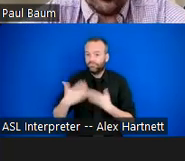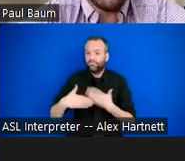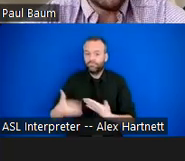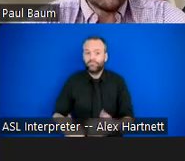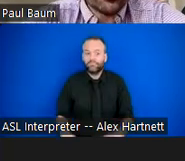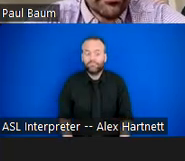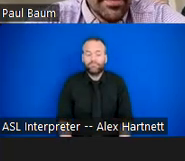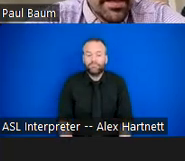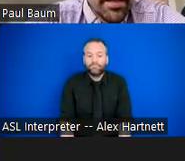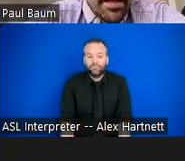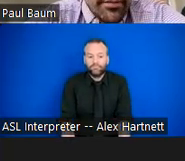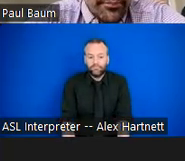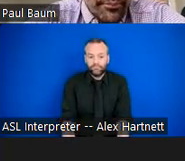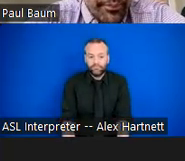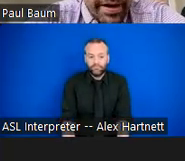as well.